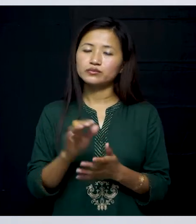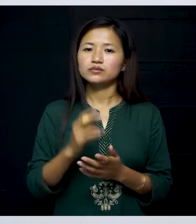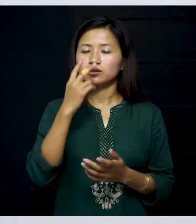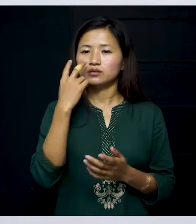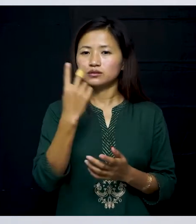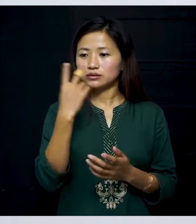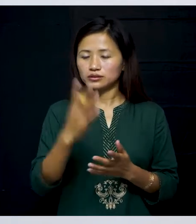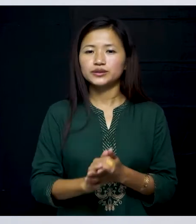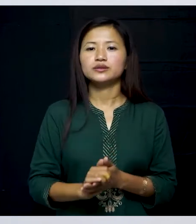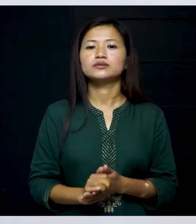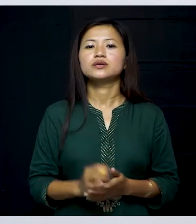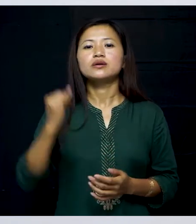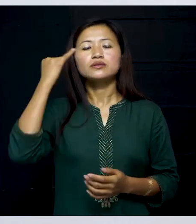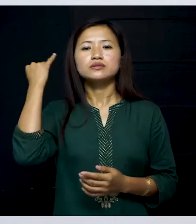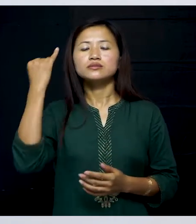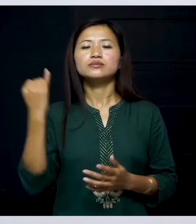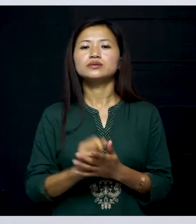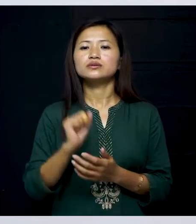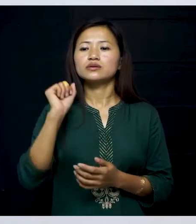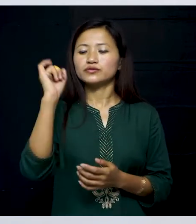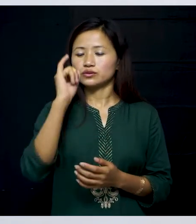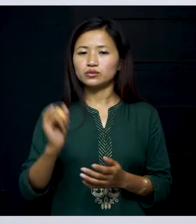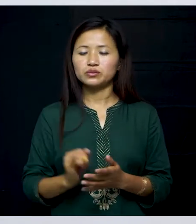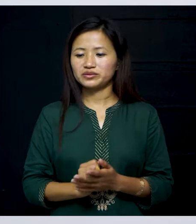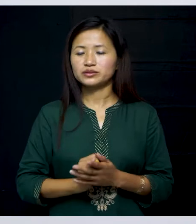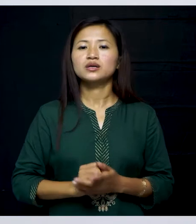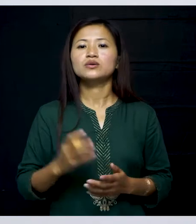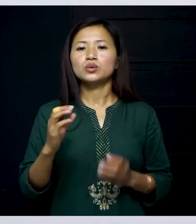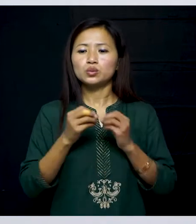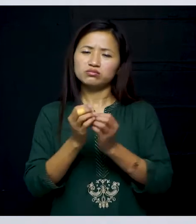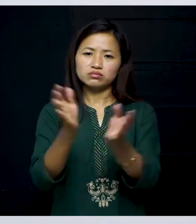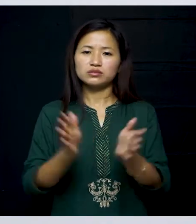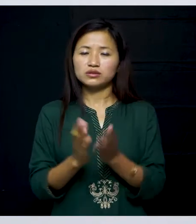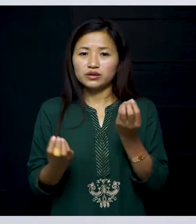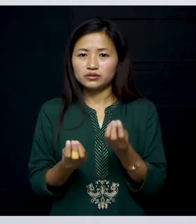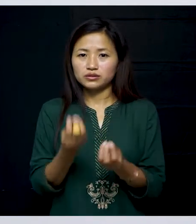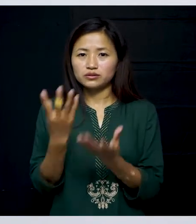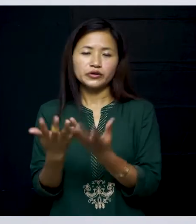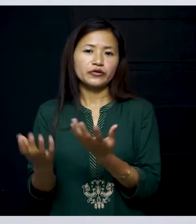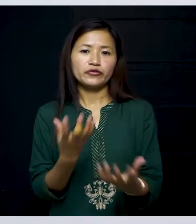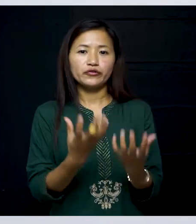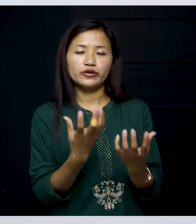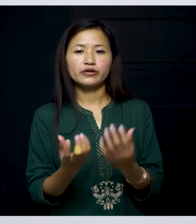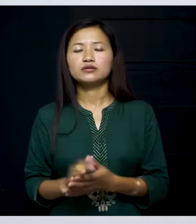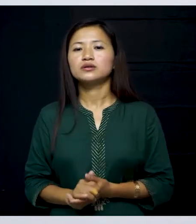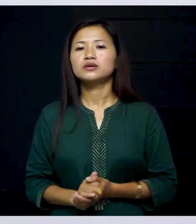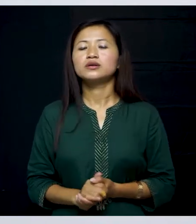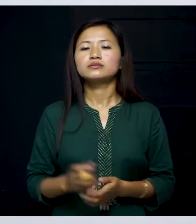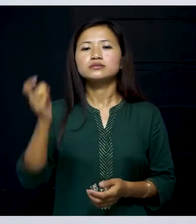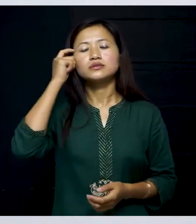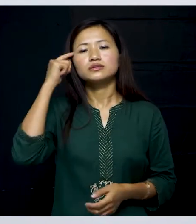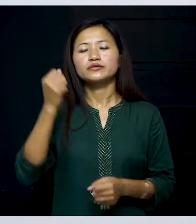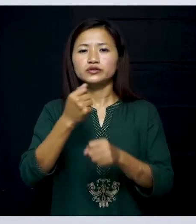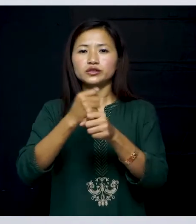important for us. You can imagine of a week without fire, and when I say fire, you can also think of